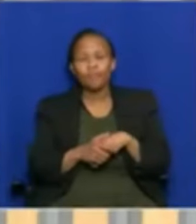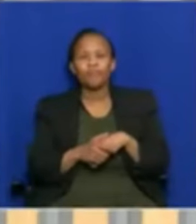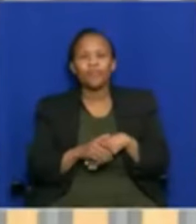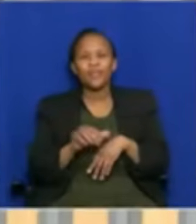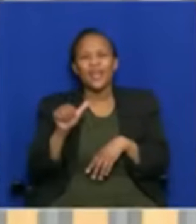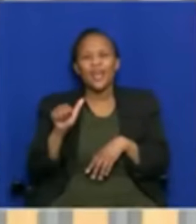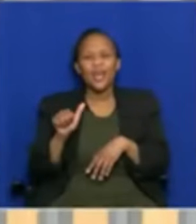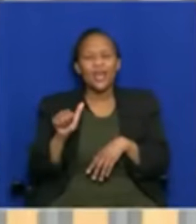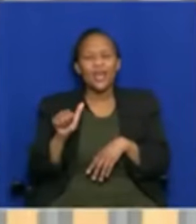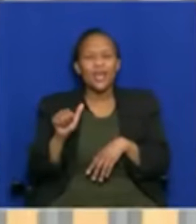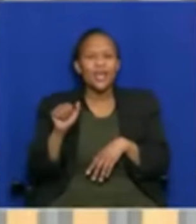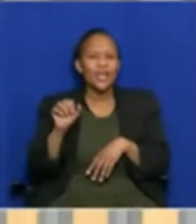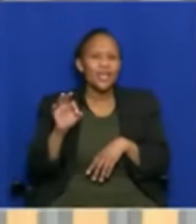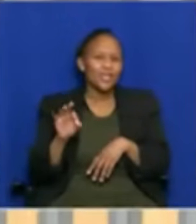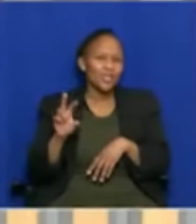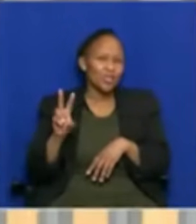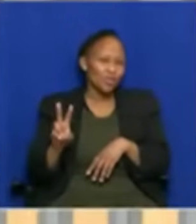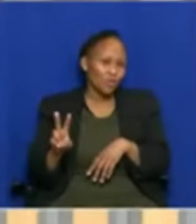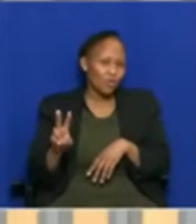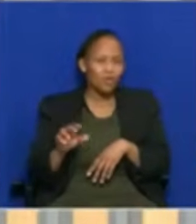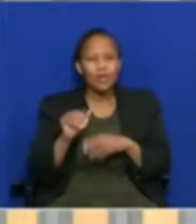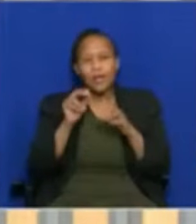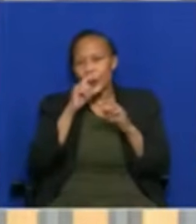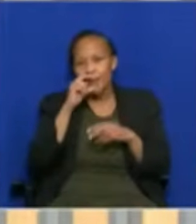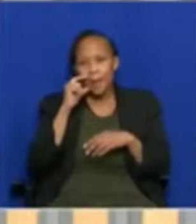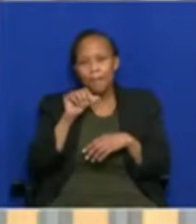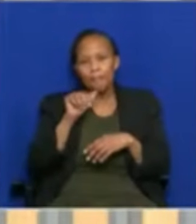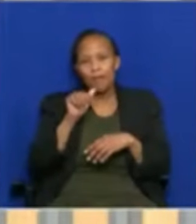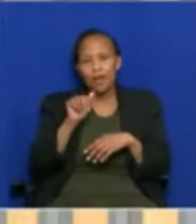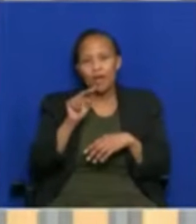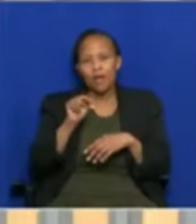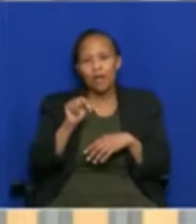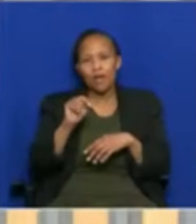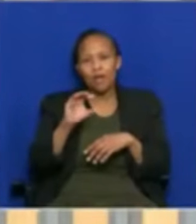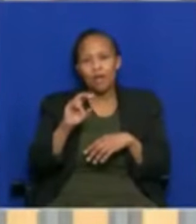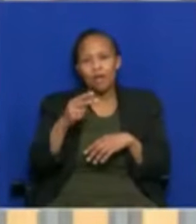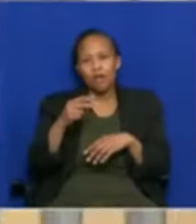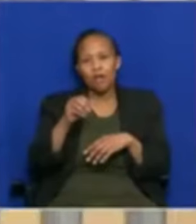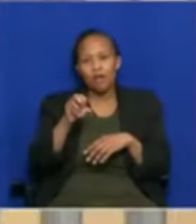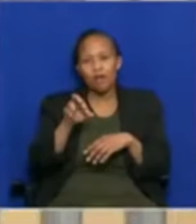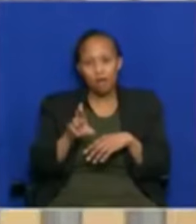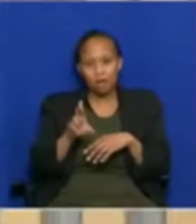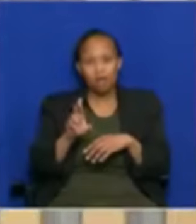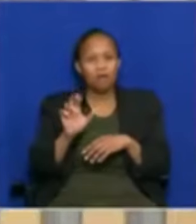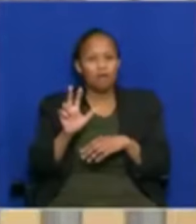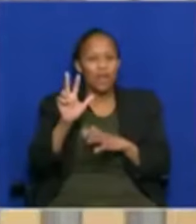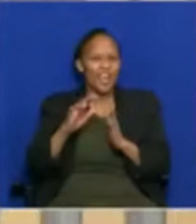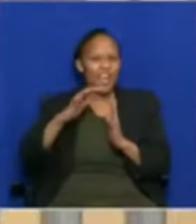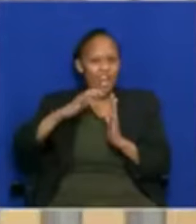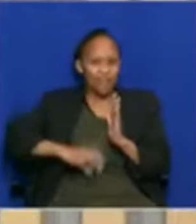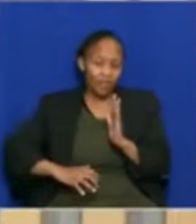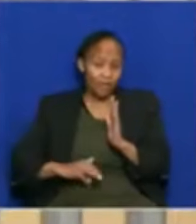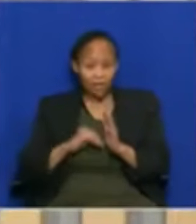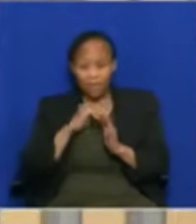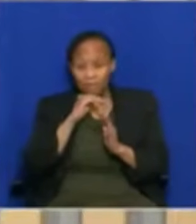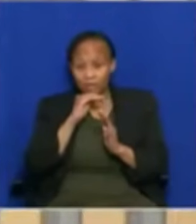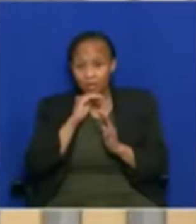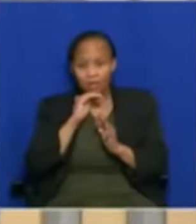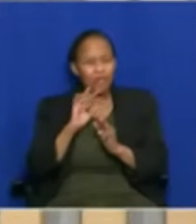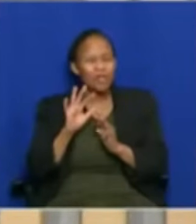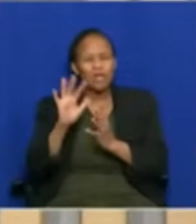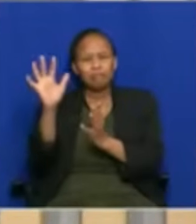affidavit. Anchor affidavit. Anchor affidavit. Yes. Yes. It contains the whole scenario of